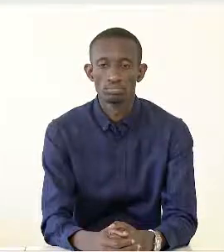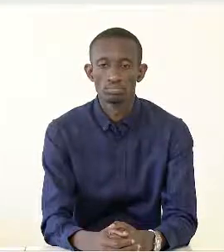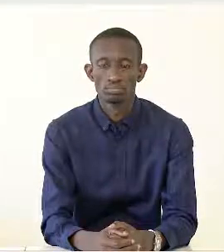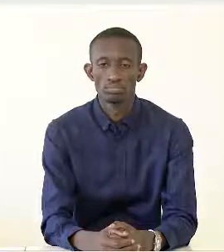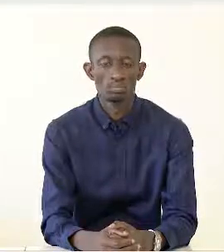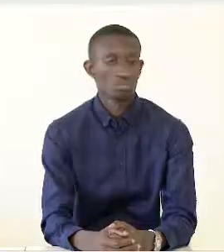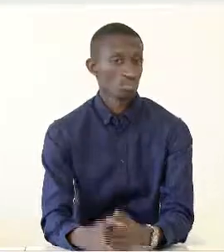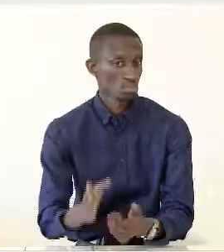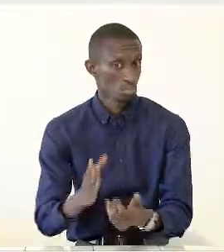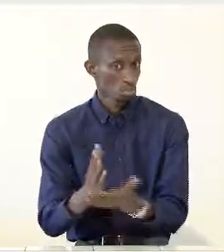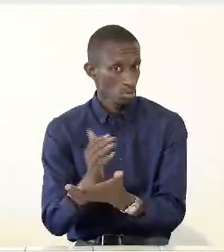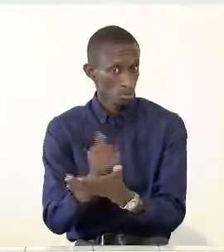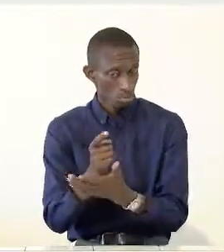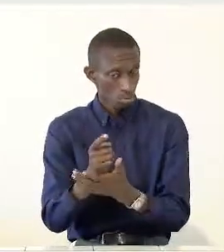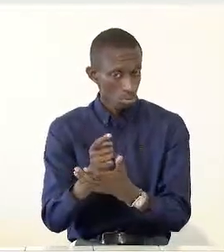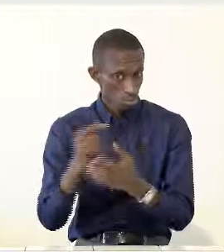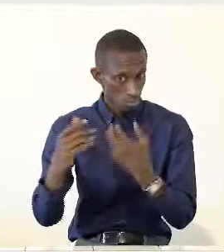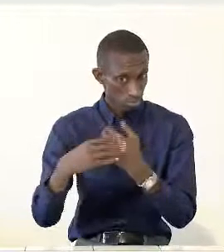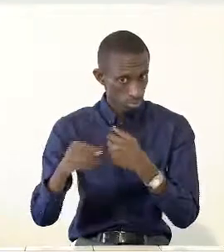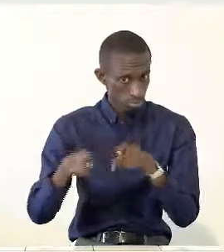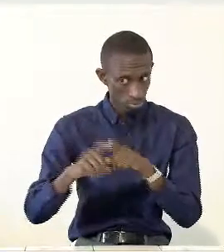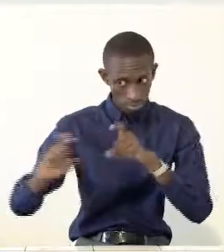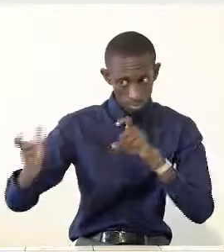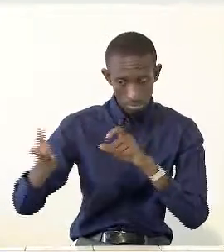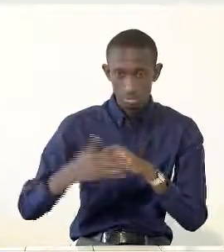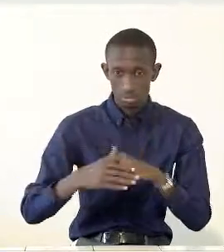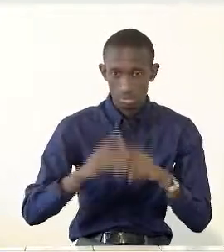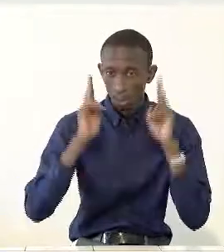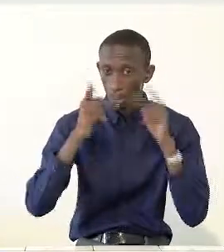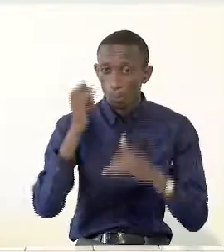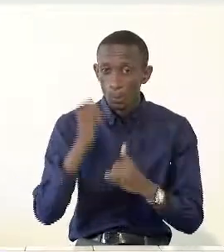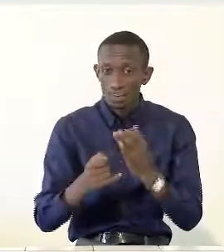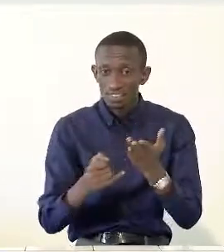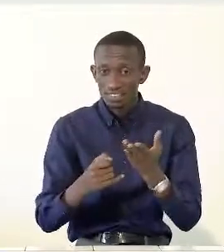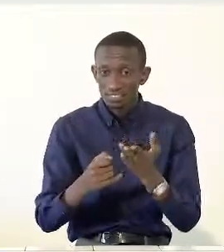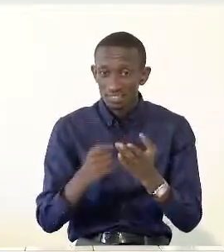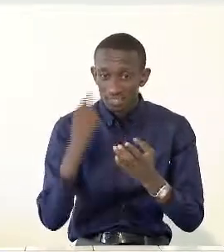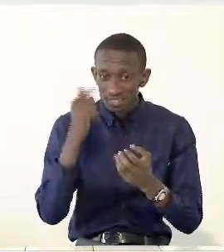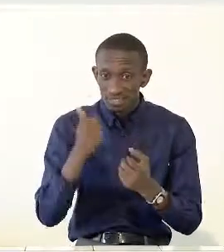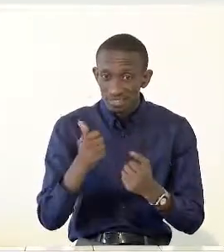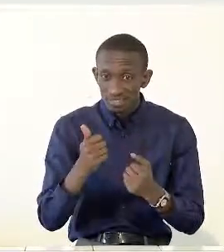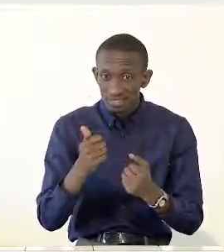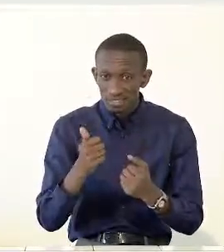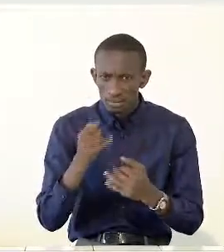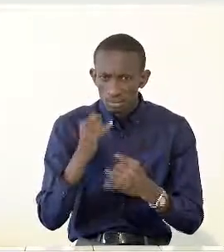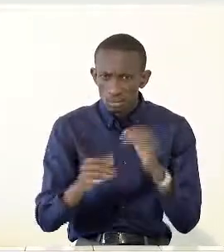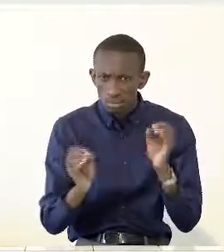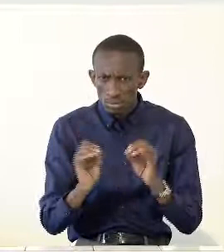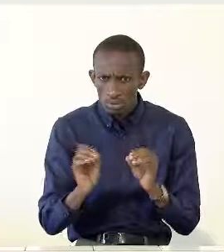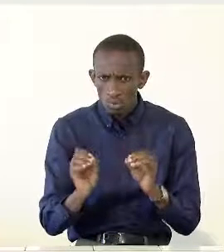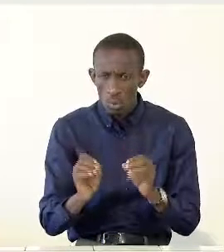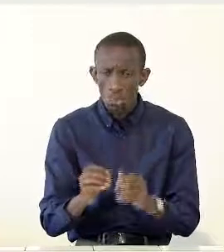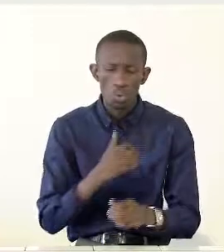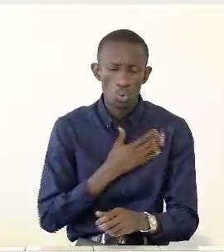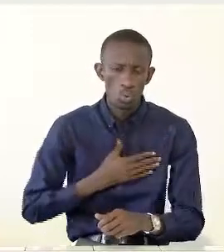Because you applied the formula, I hope you are done. Isn't it? Not yet?